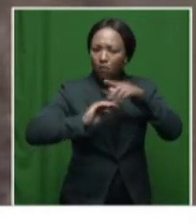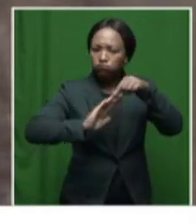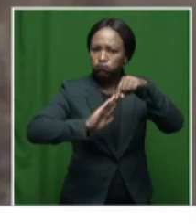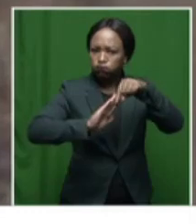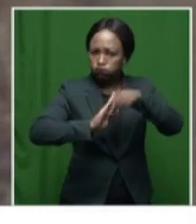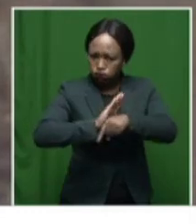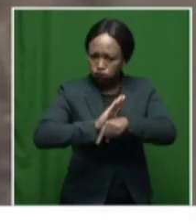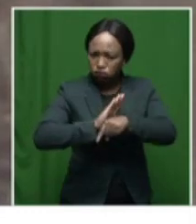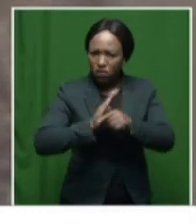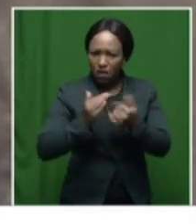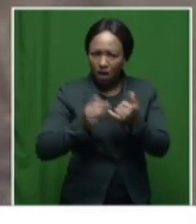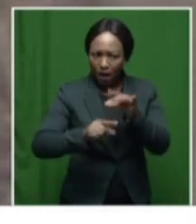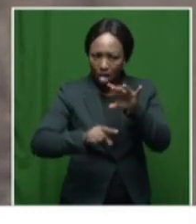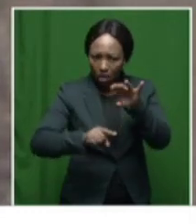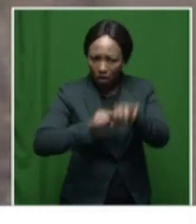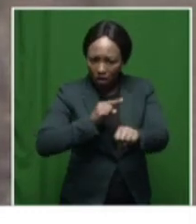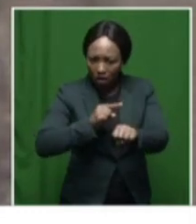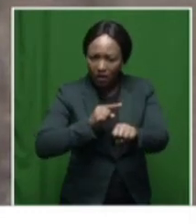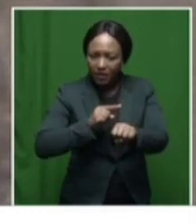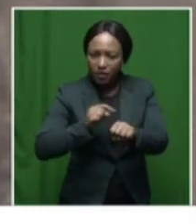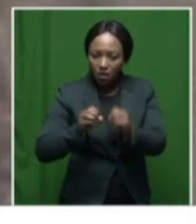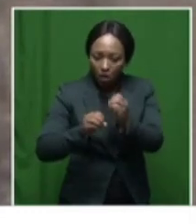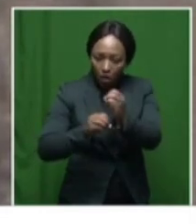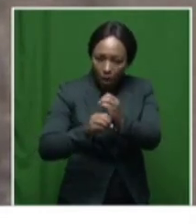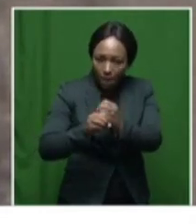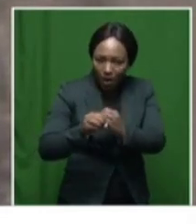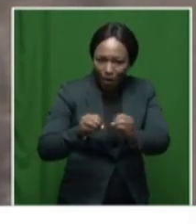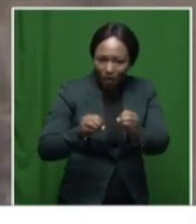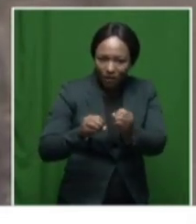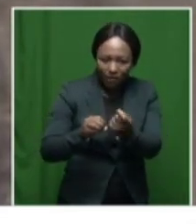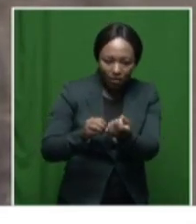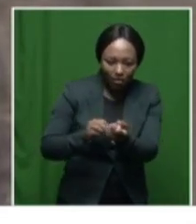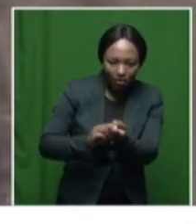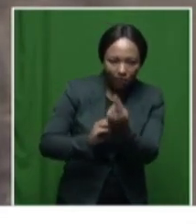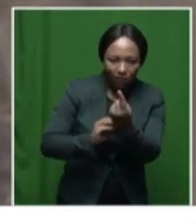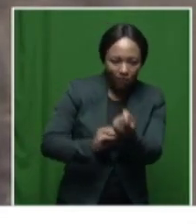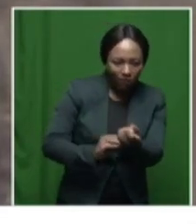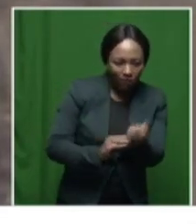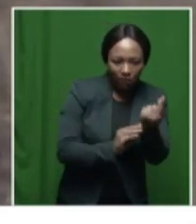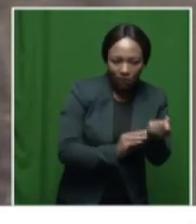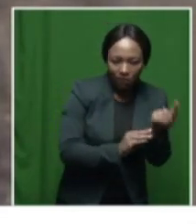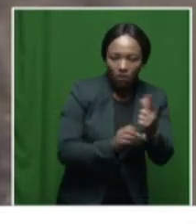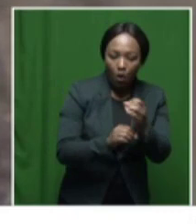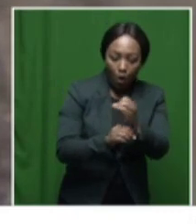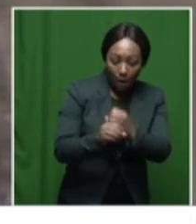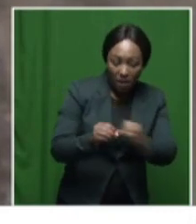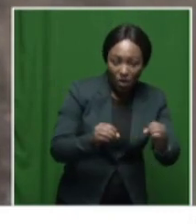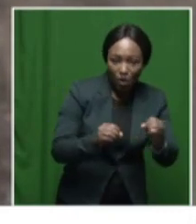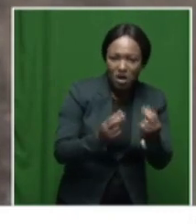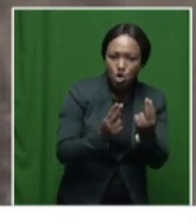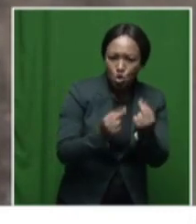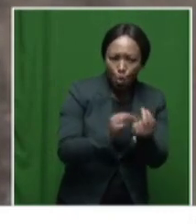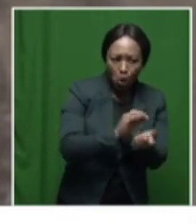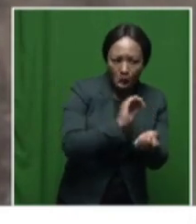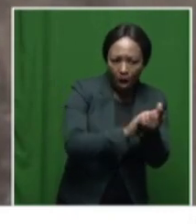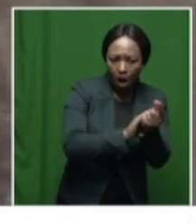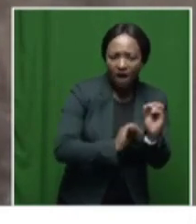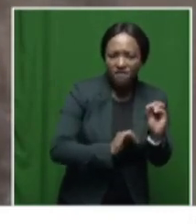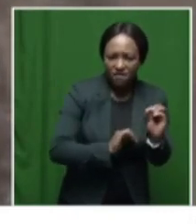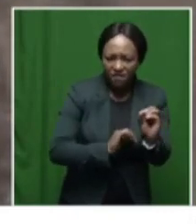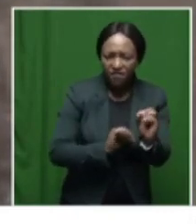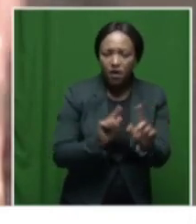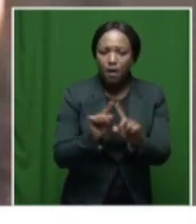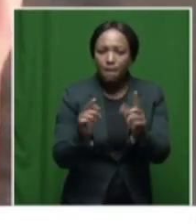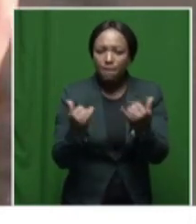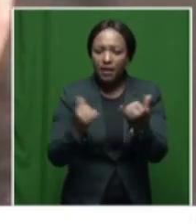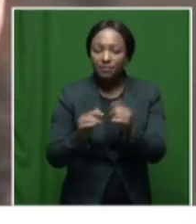now picking up the offsprings of all these variants, specifically the Omicron variant. But what we need to know is that the Delta